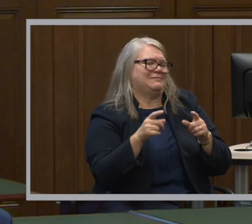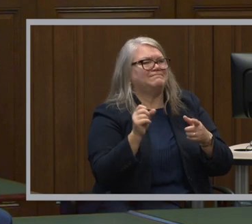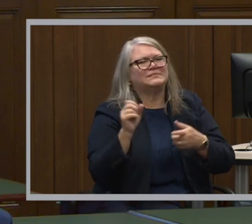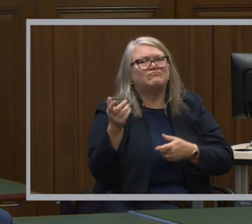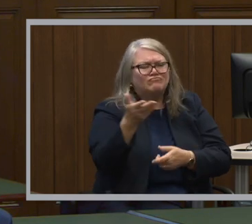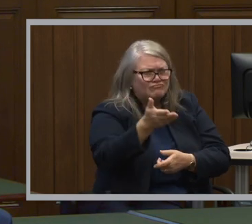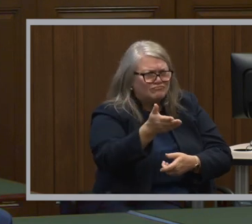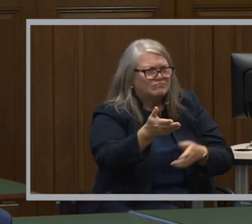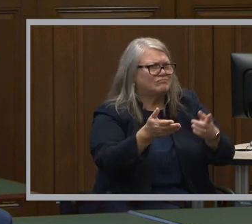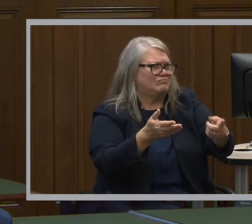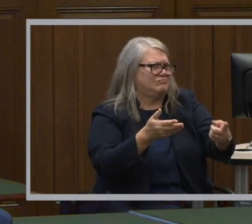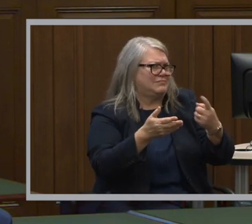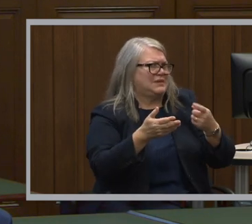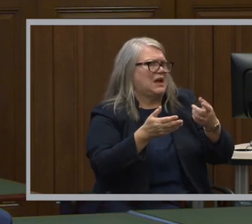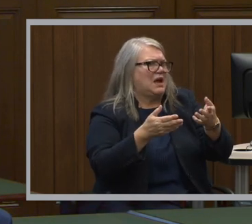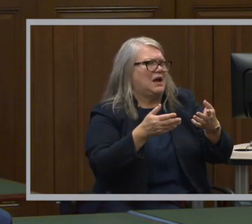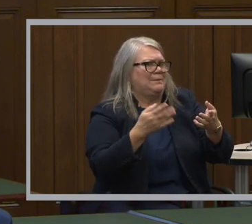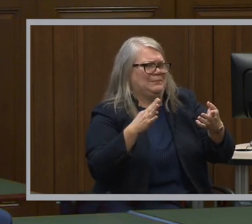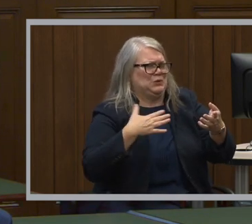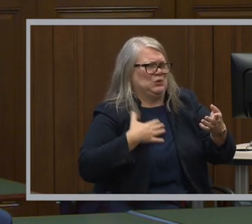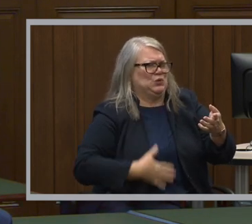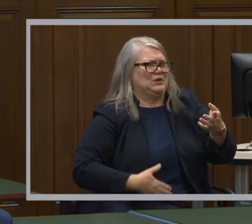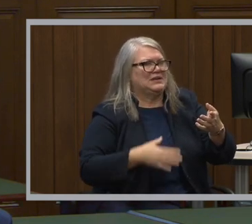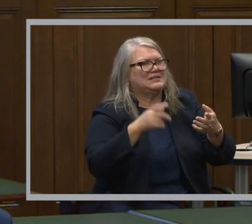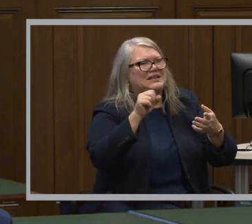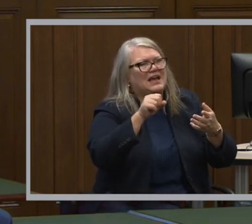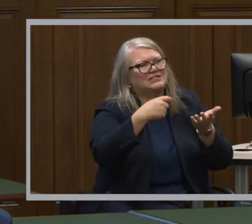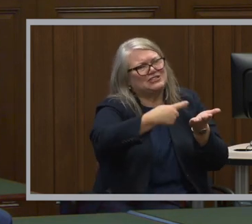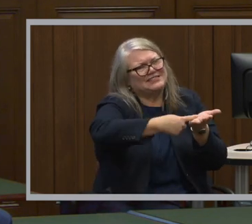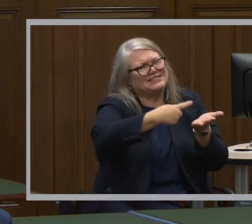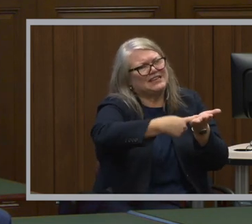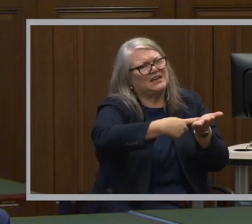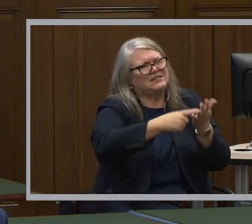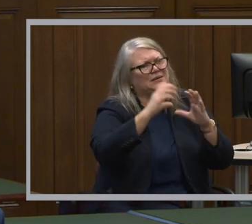Yeah. Sure. Yeah. We're discussing